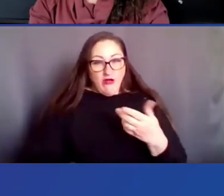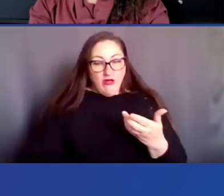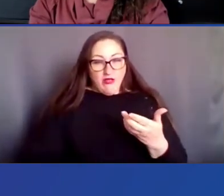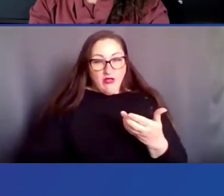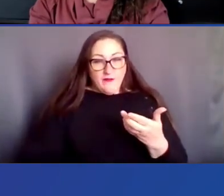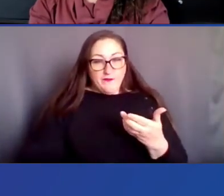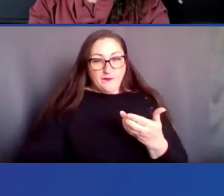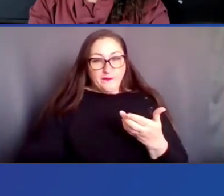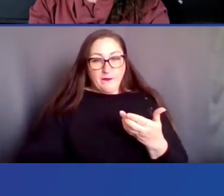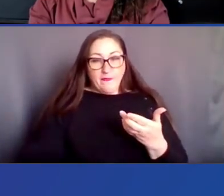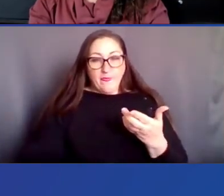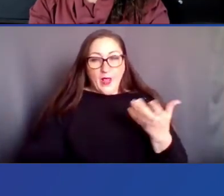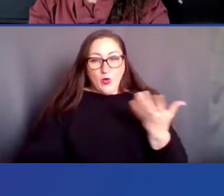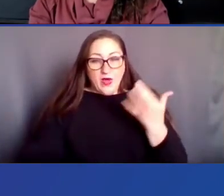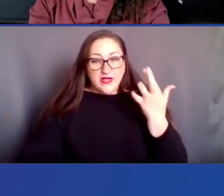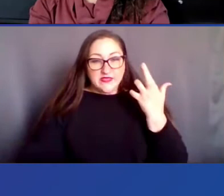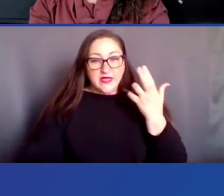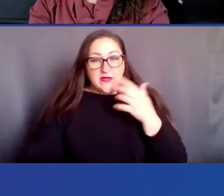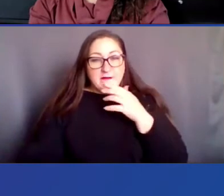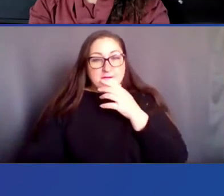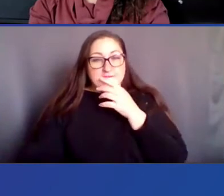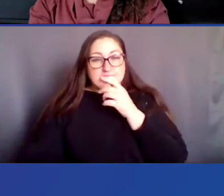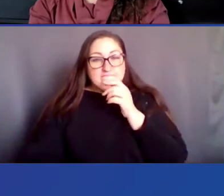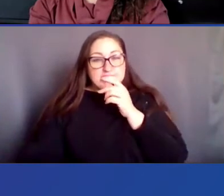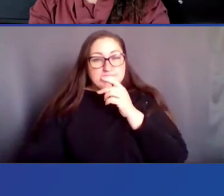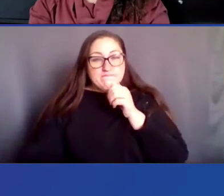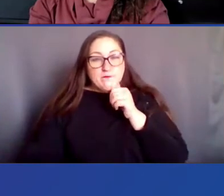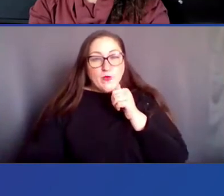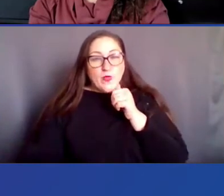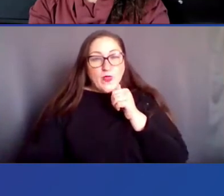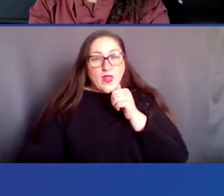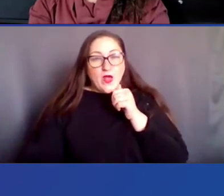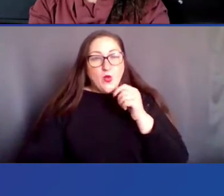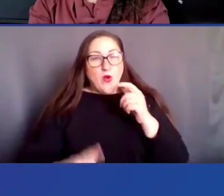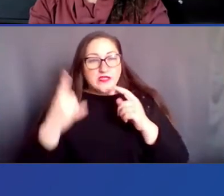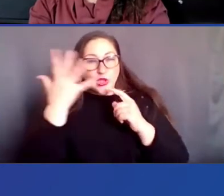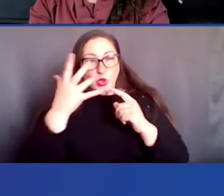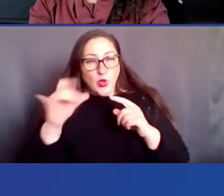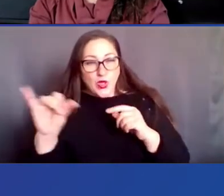like? What does it look like to,